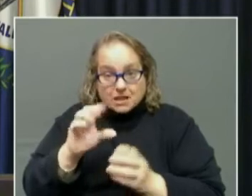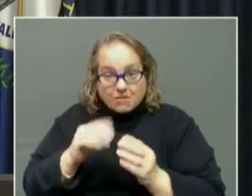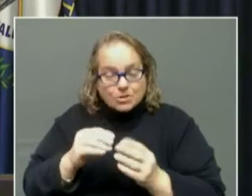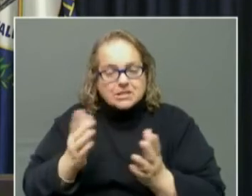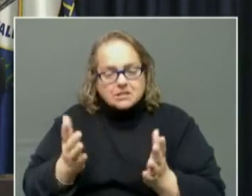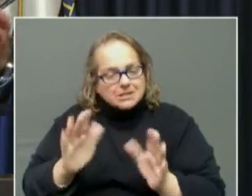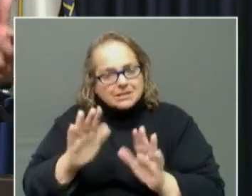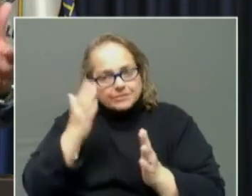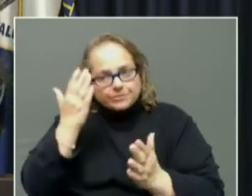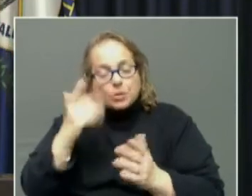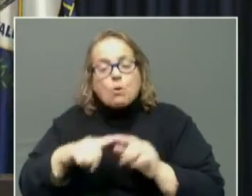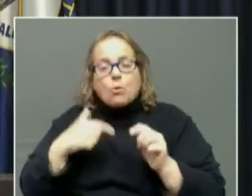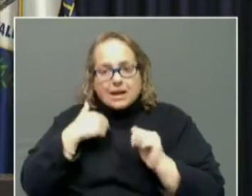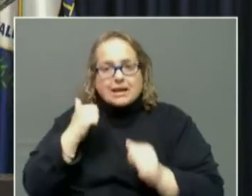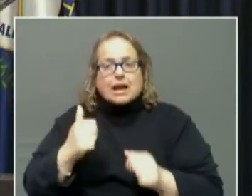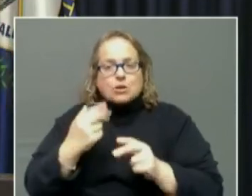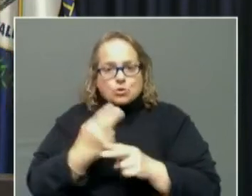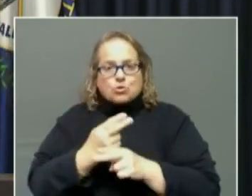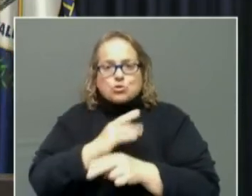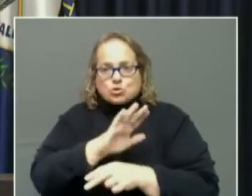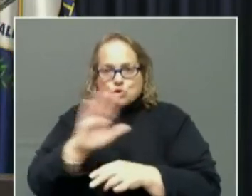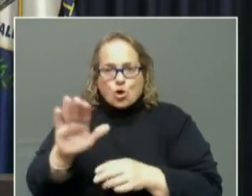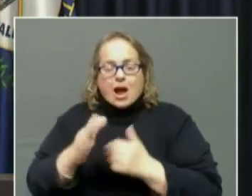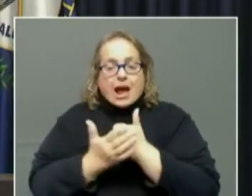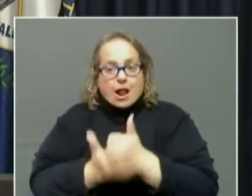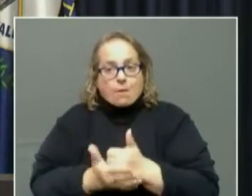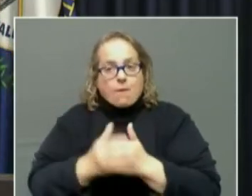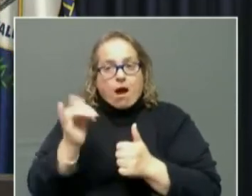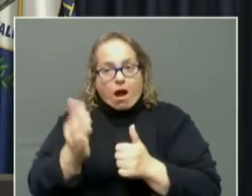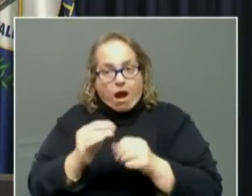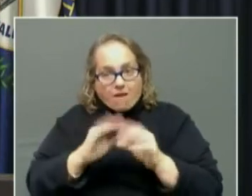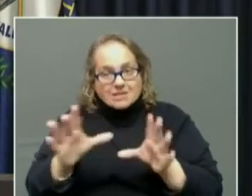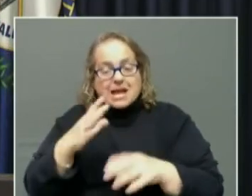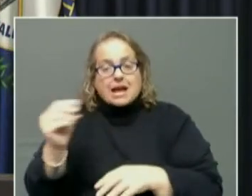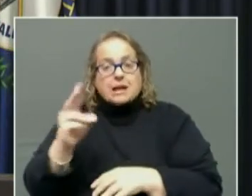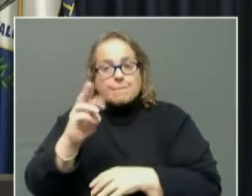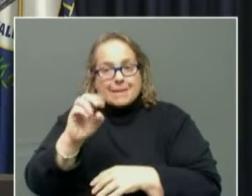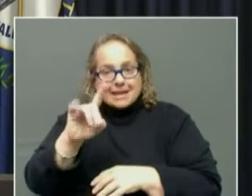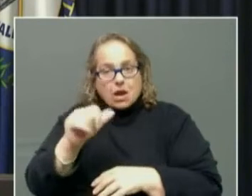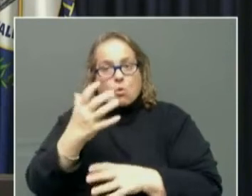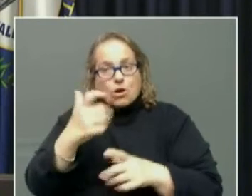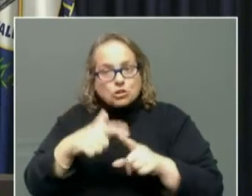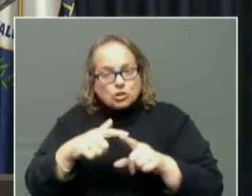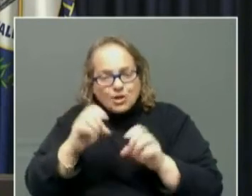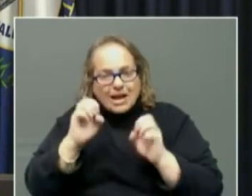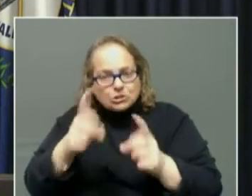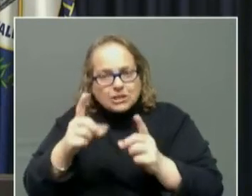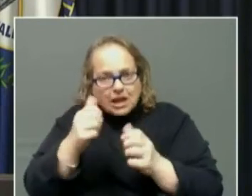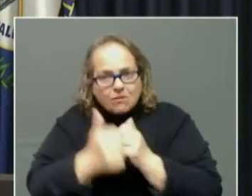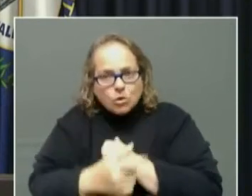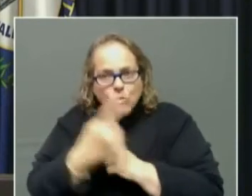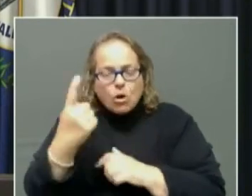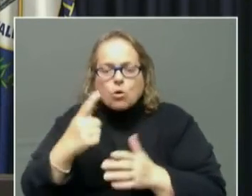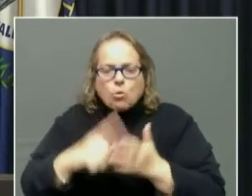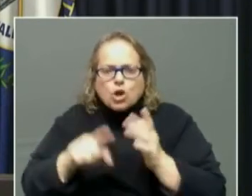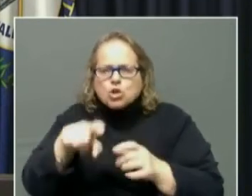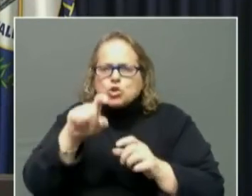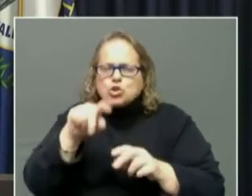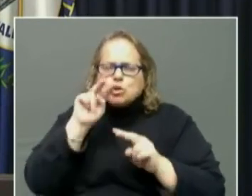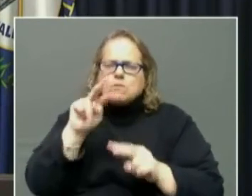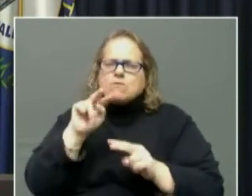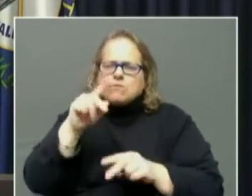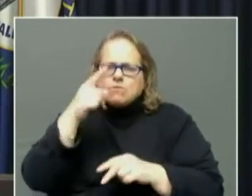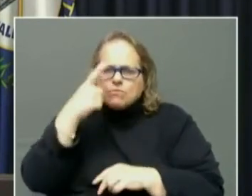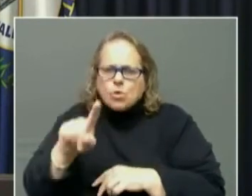your help, obviously, and I know that the media wants to educate everybody out there on what they ought to be looking for,